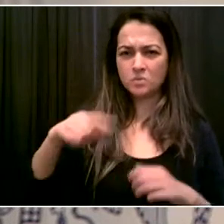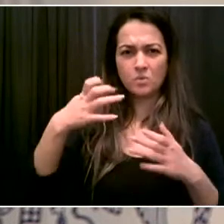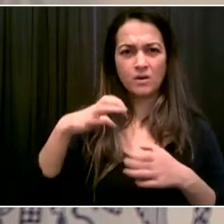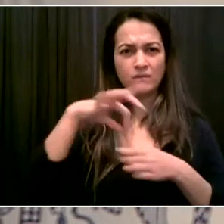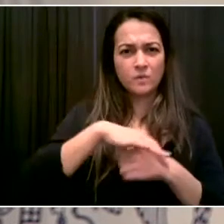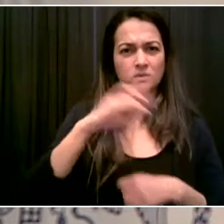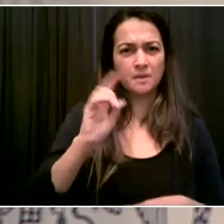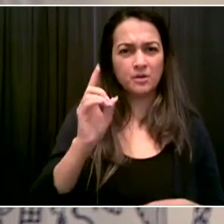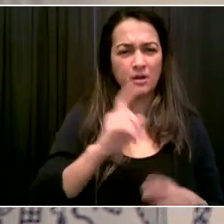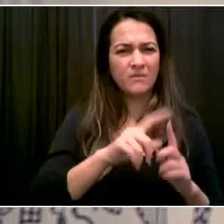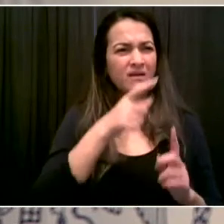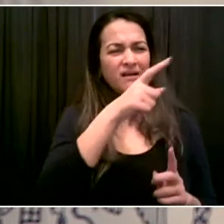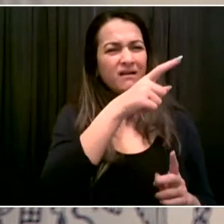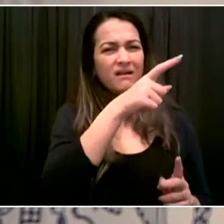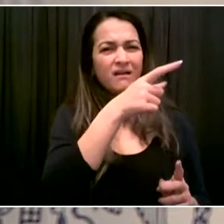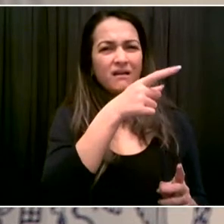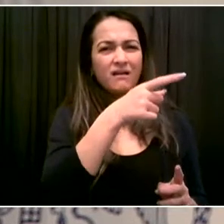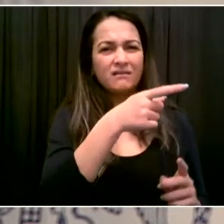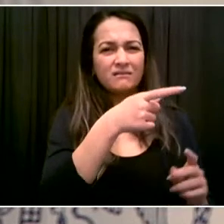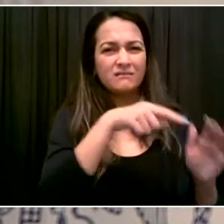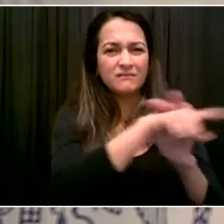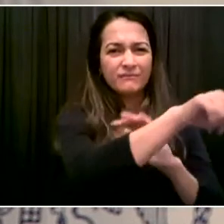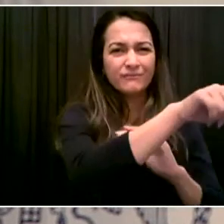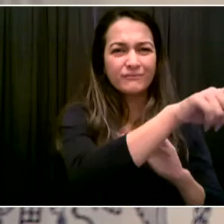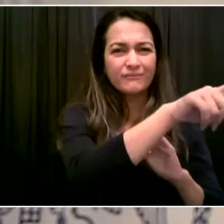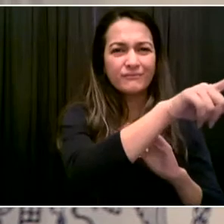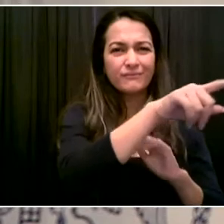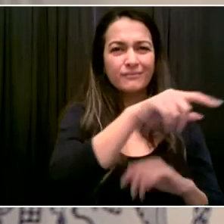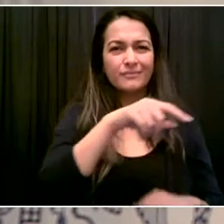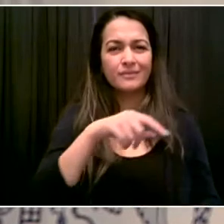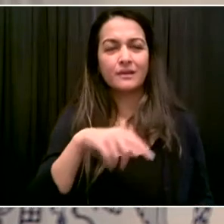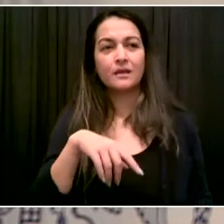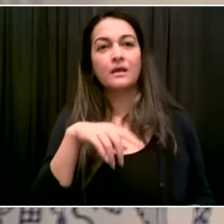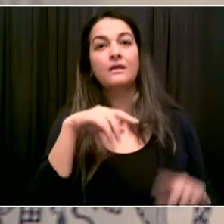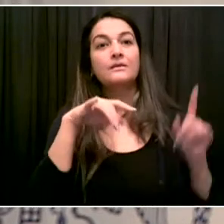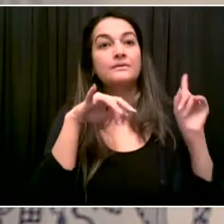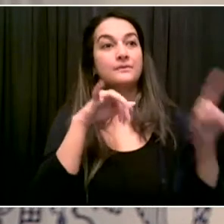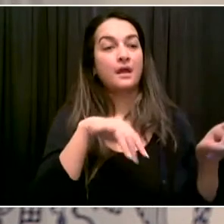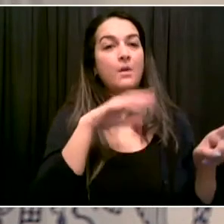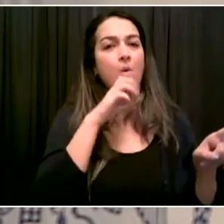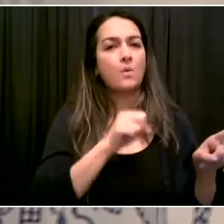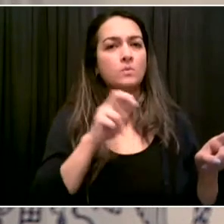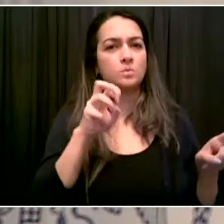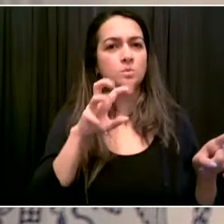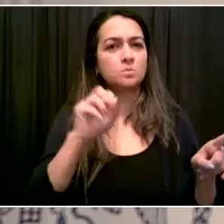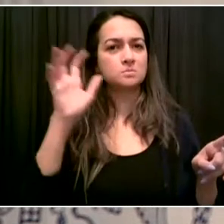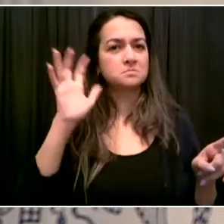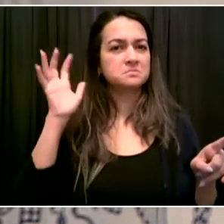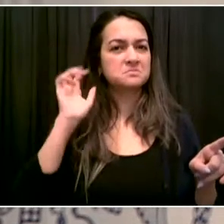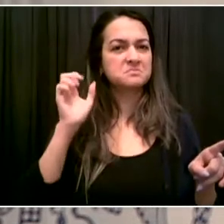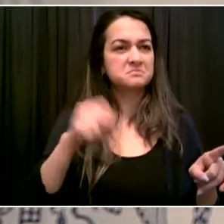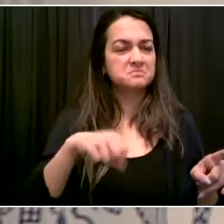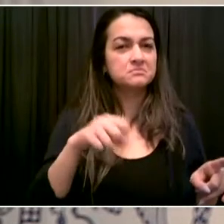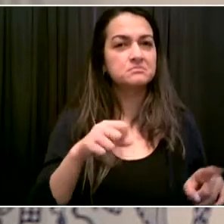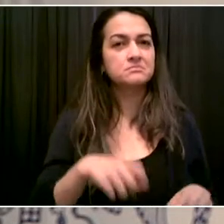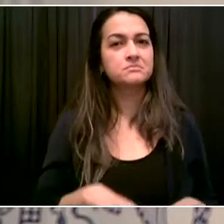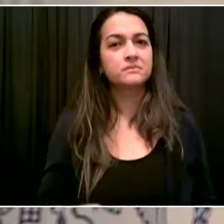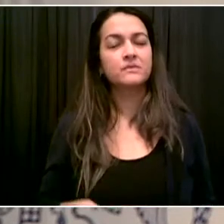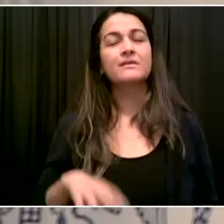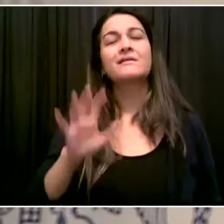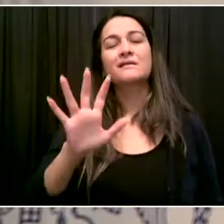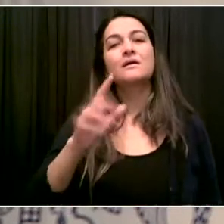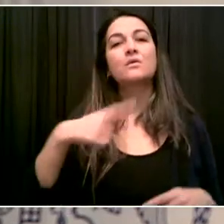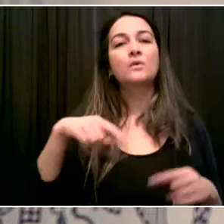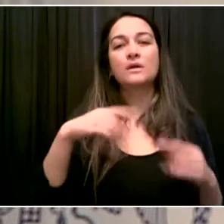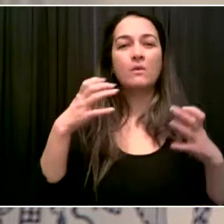and where we're going is a direction that focuses on working people. And I think is going to be a lot healthier for the Democratic Party and a